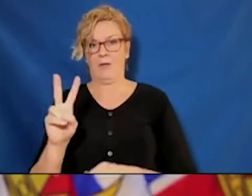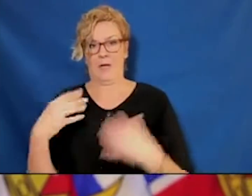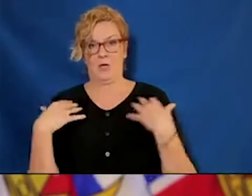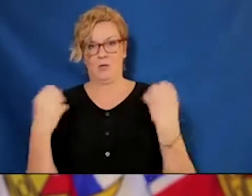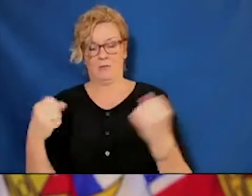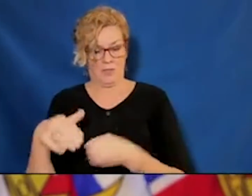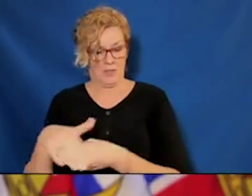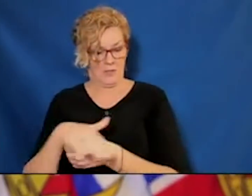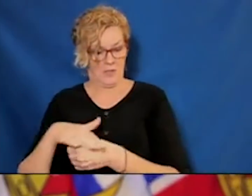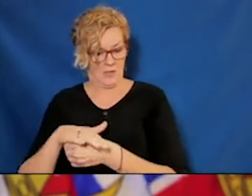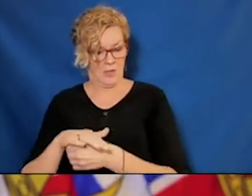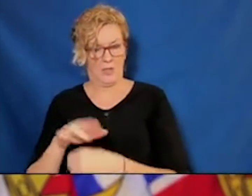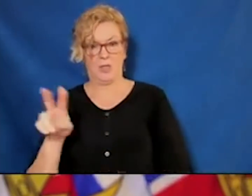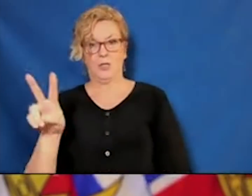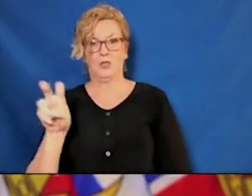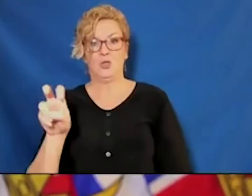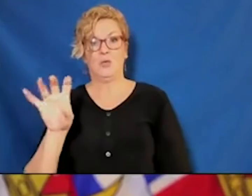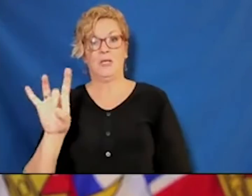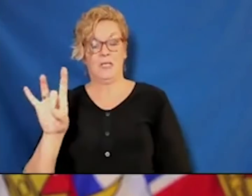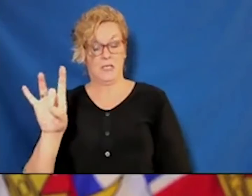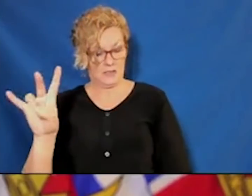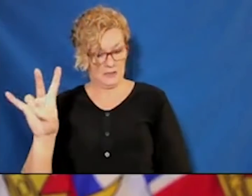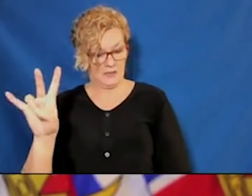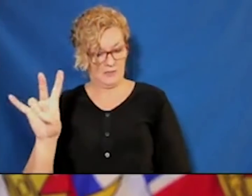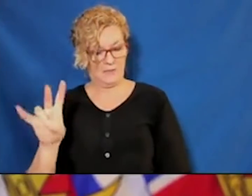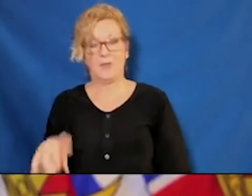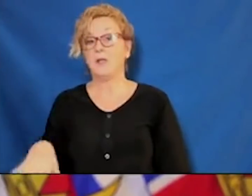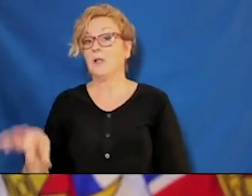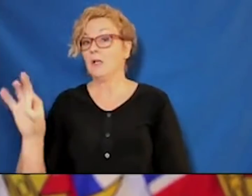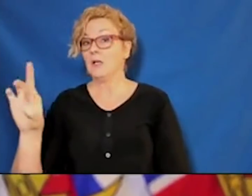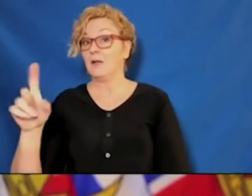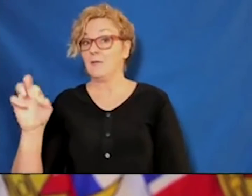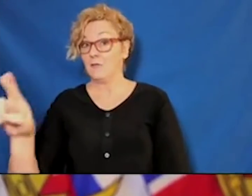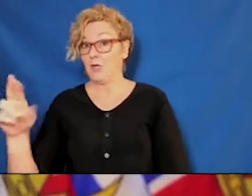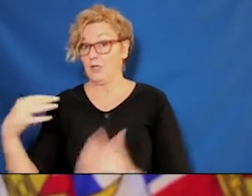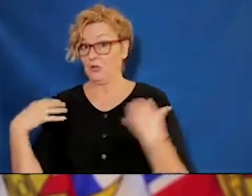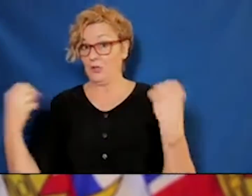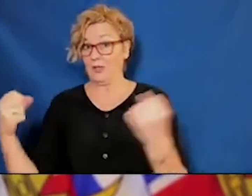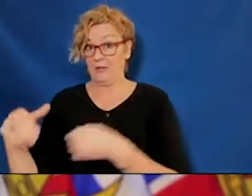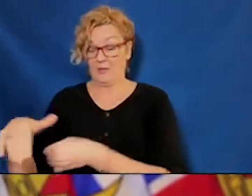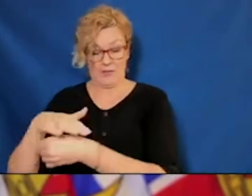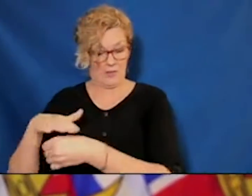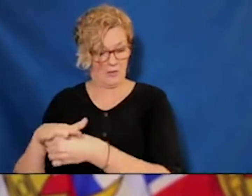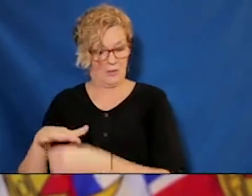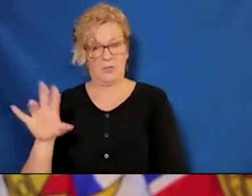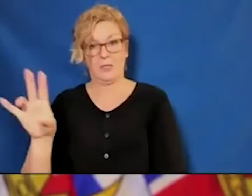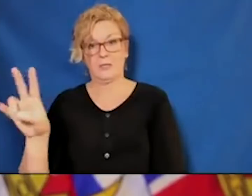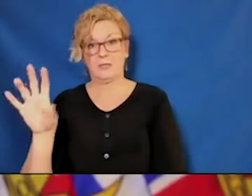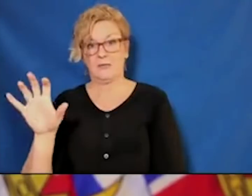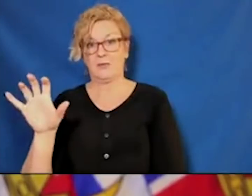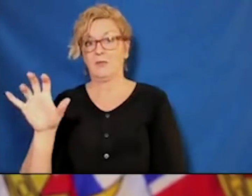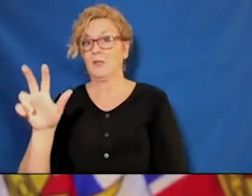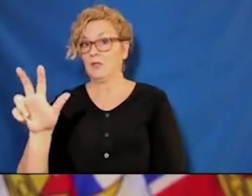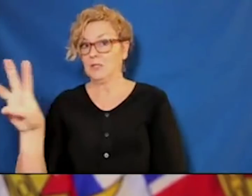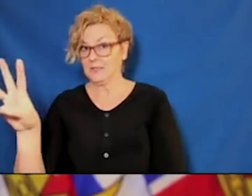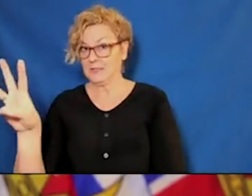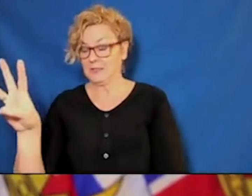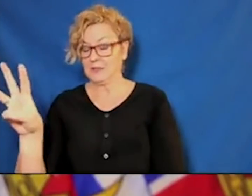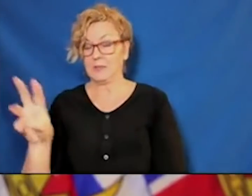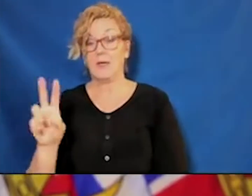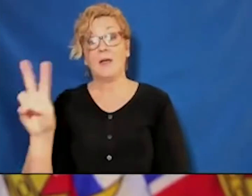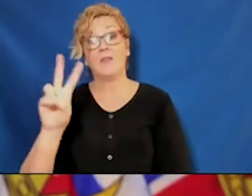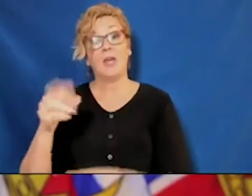the Vancouver Coastal Health Region, 736 people in the Fraser Health Region, 59 people